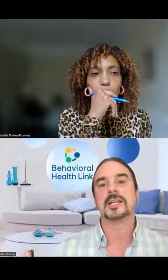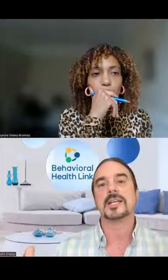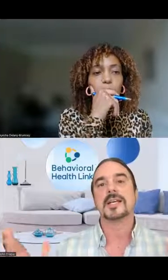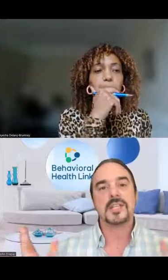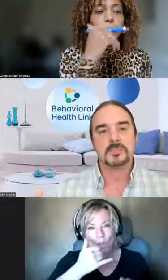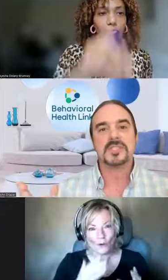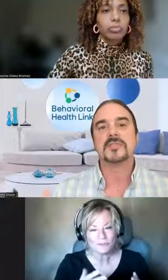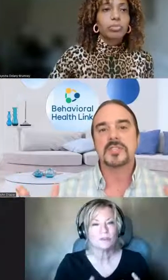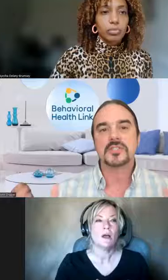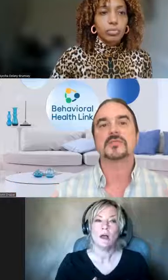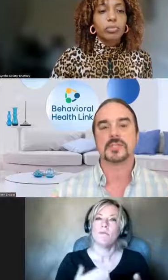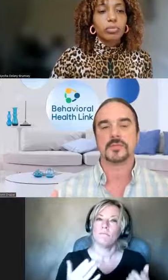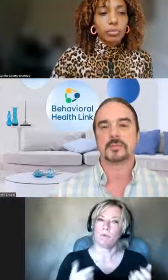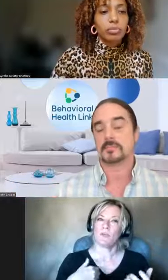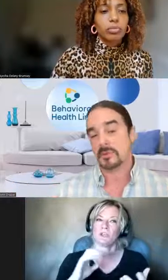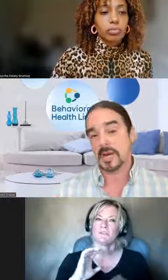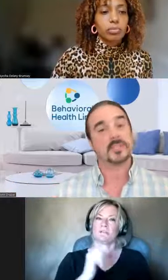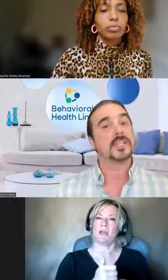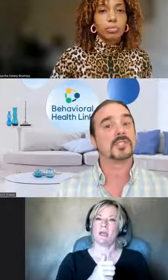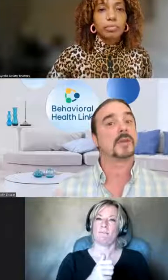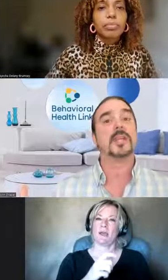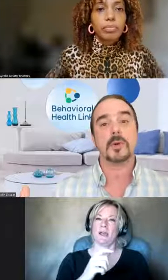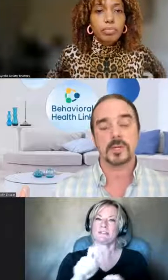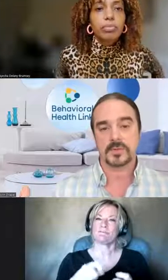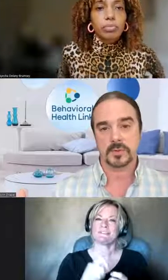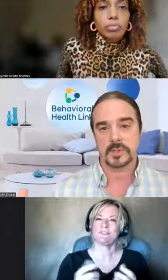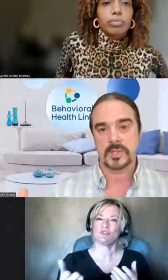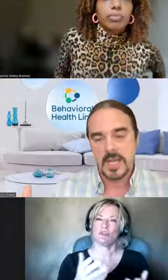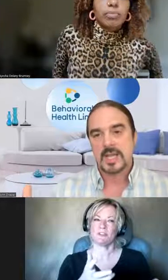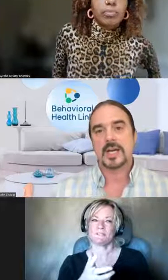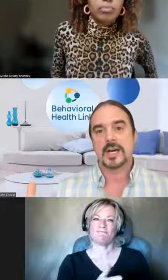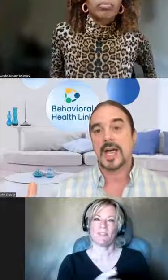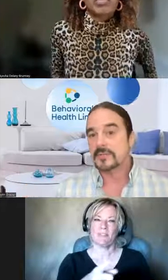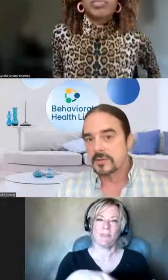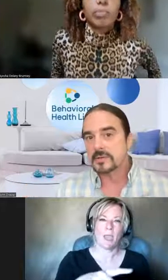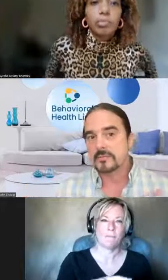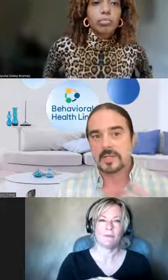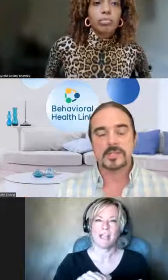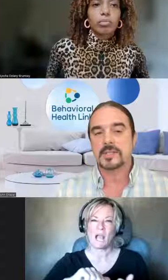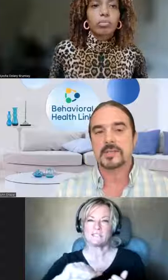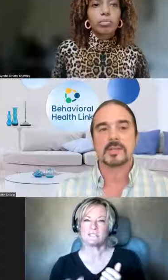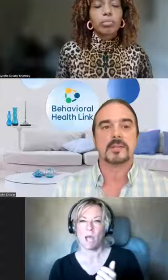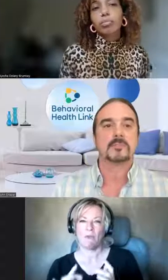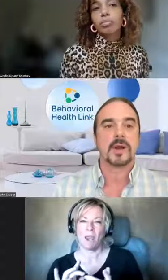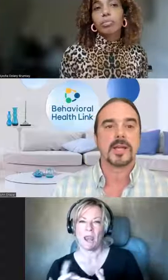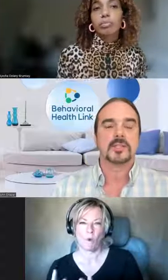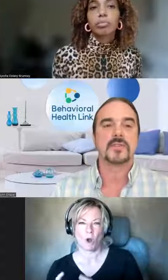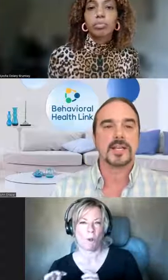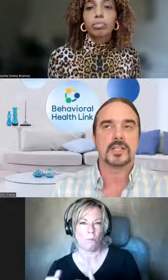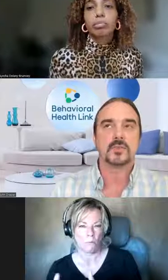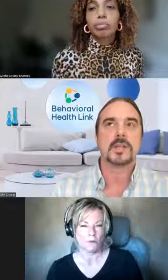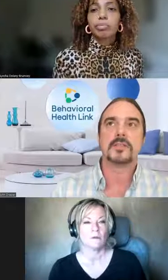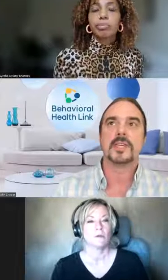design a specific service for them, perhaps a subnetwork of sorts. After we looked at